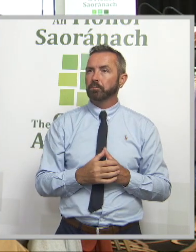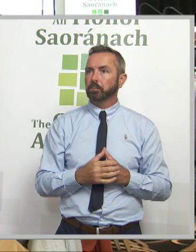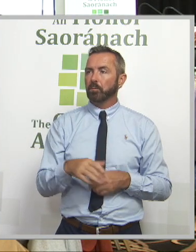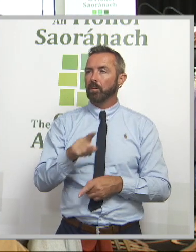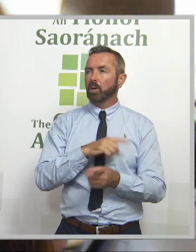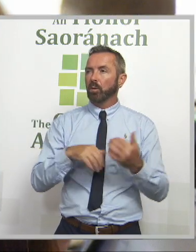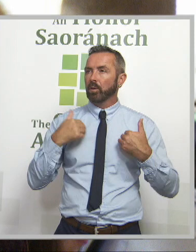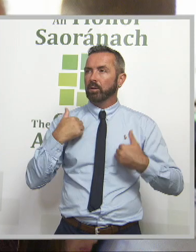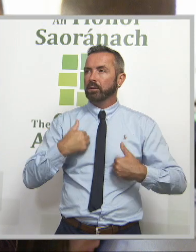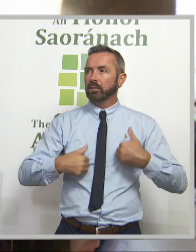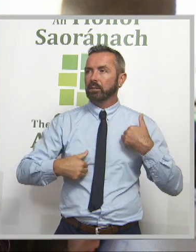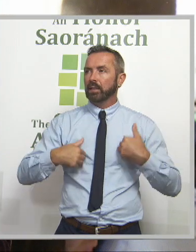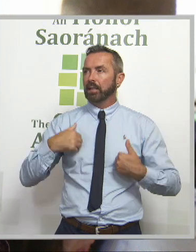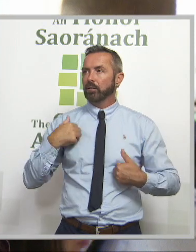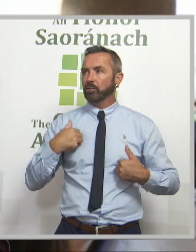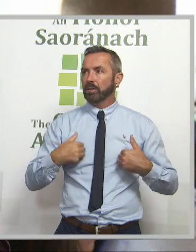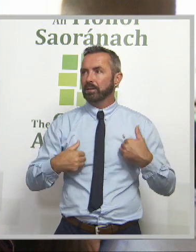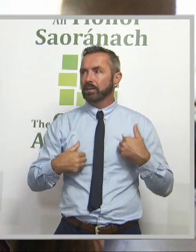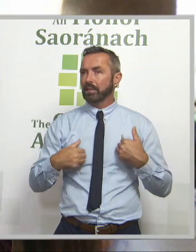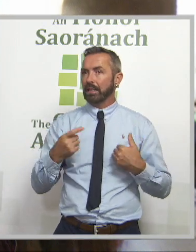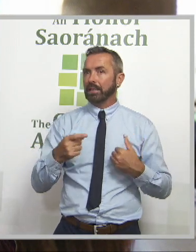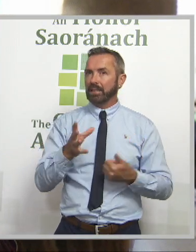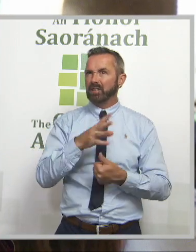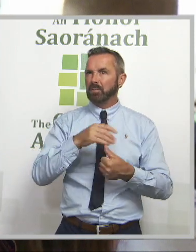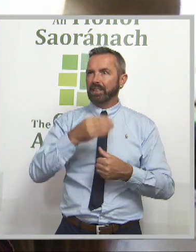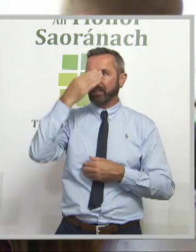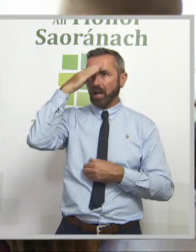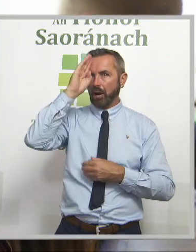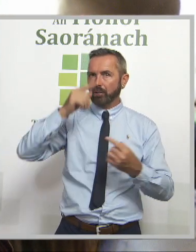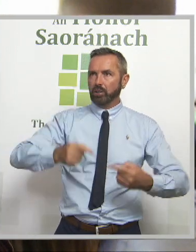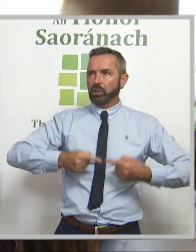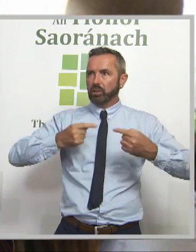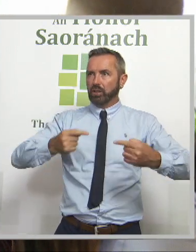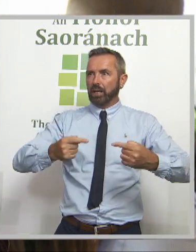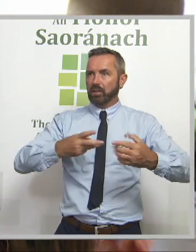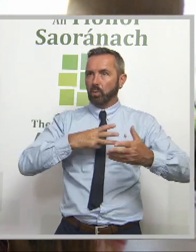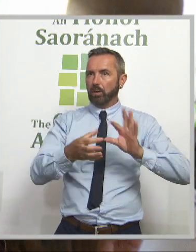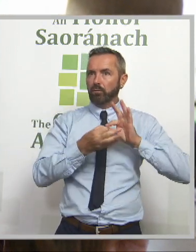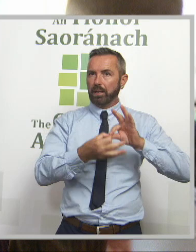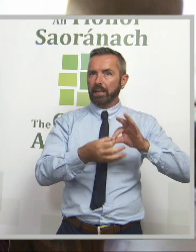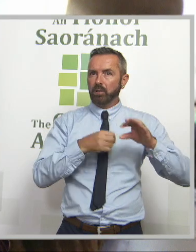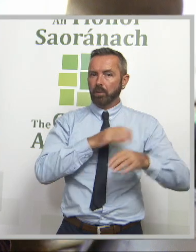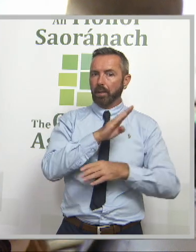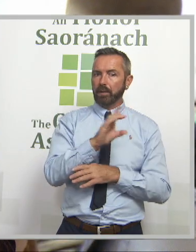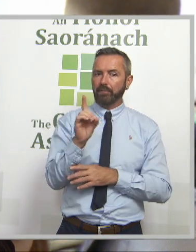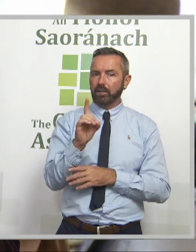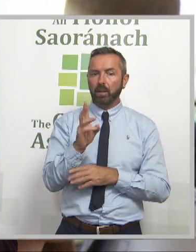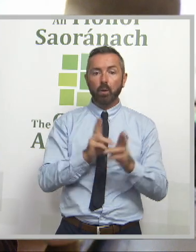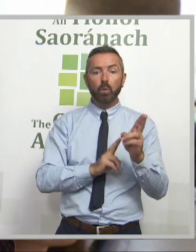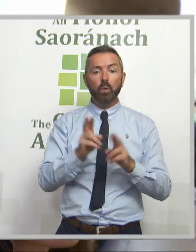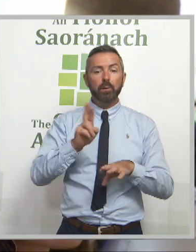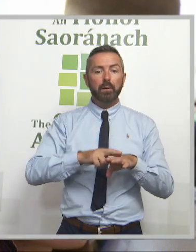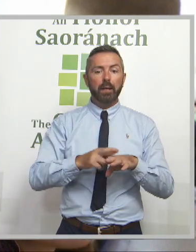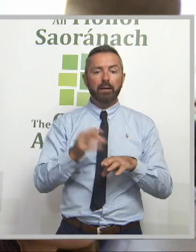in knowing if that was a particularly Irish challenge, I suppose, when it comes to biodiversity. Would it be better if more of the land